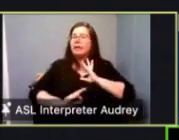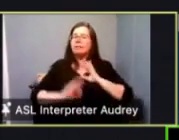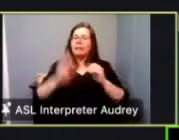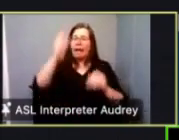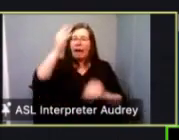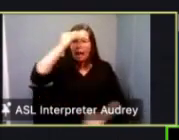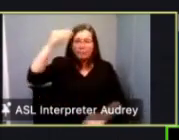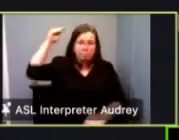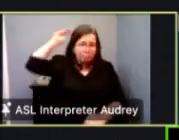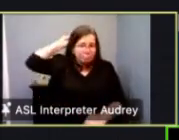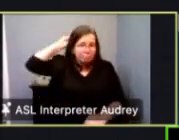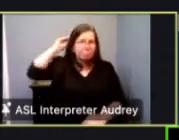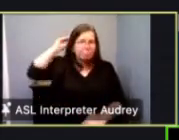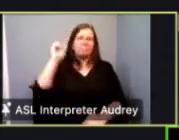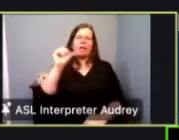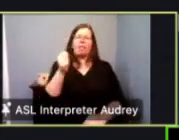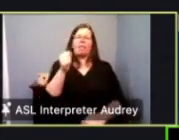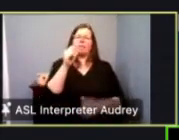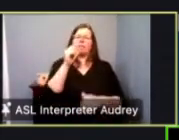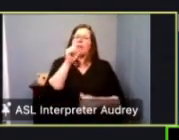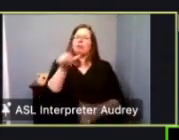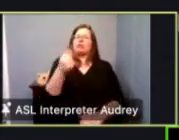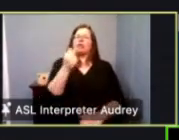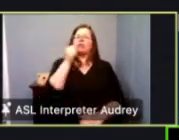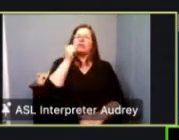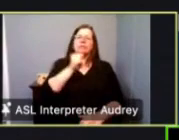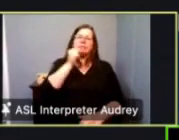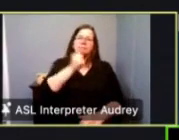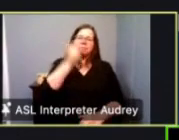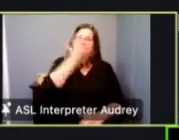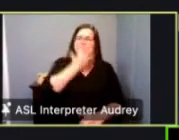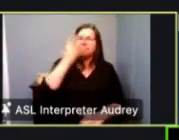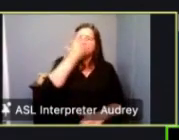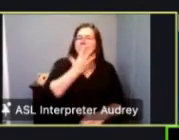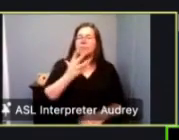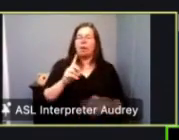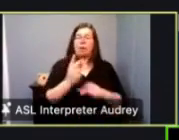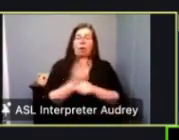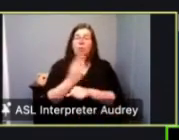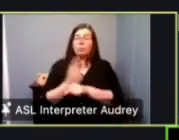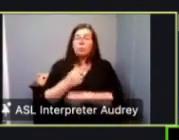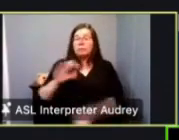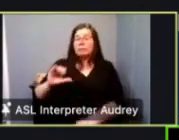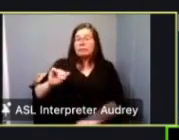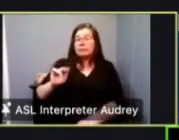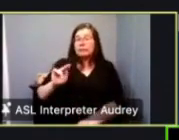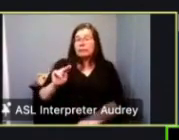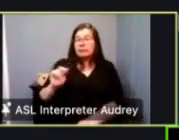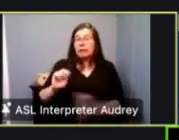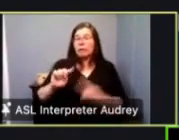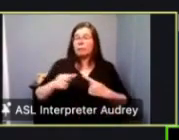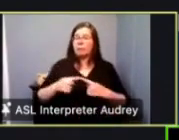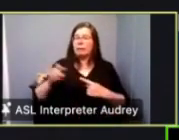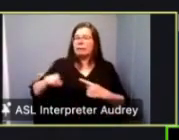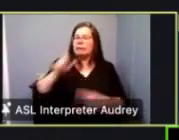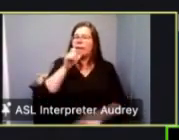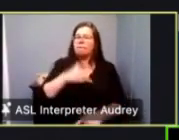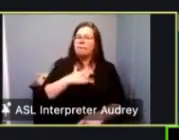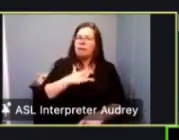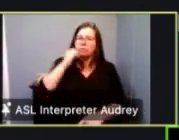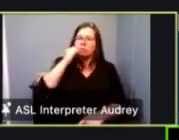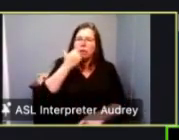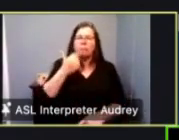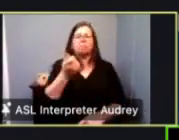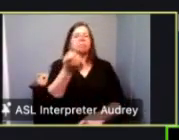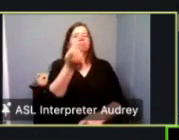of gender outside of the feminine norm. I also started using my cane when I actually needed it, rather than feeling ashamed of it. I realized